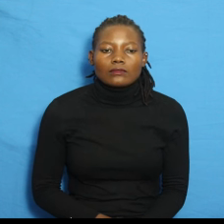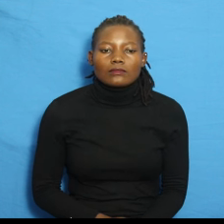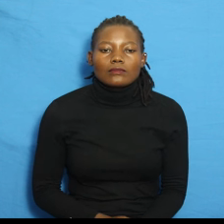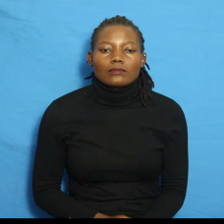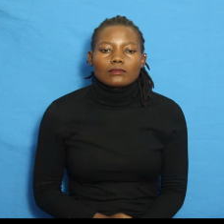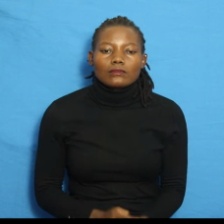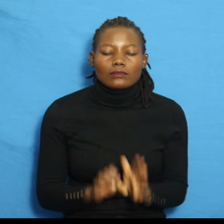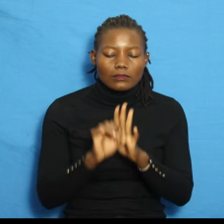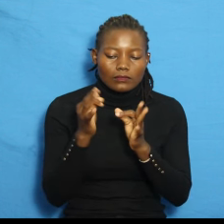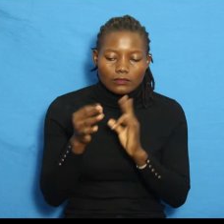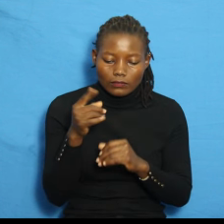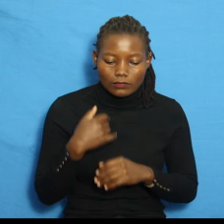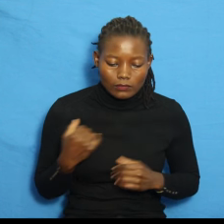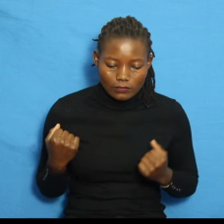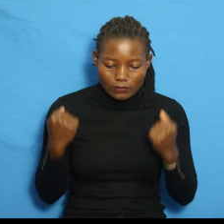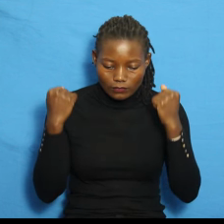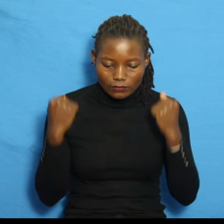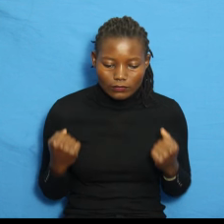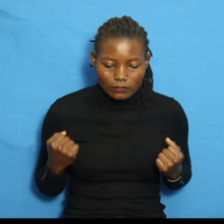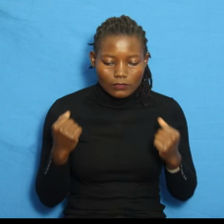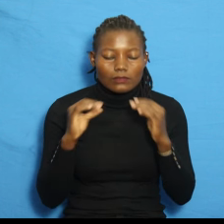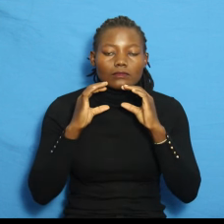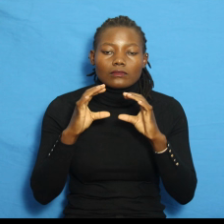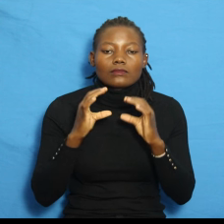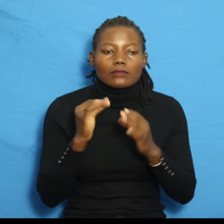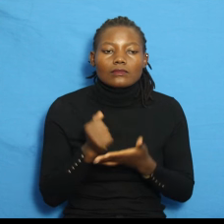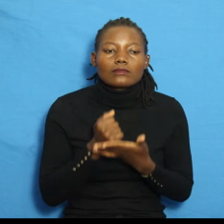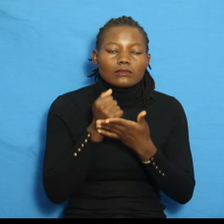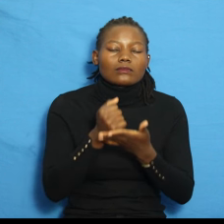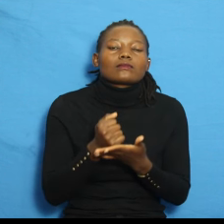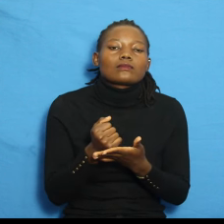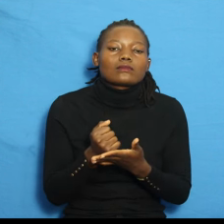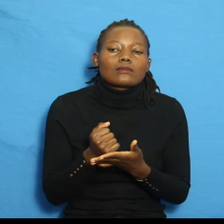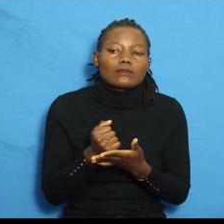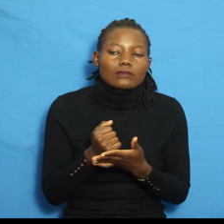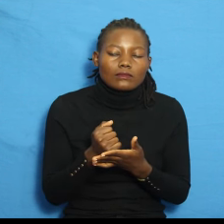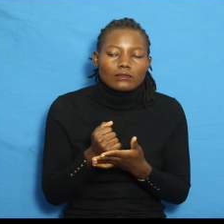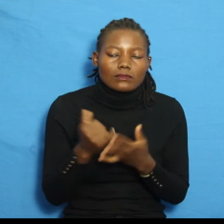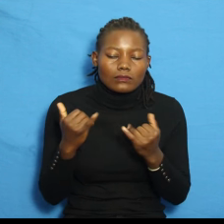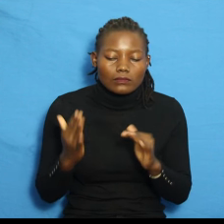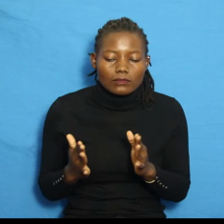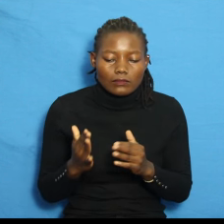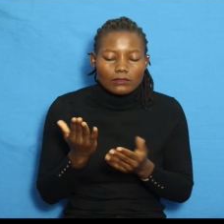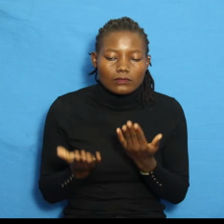application. For example, if you have a weightlifter, a coach is